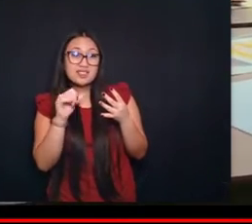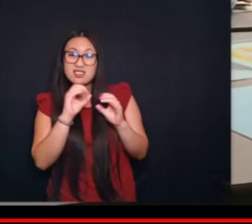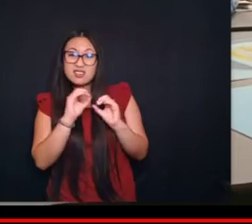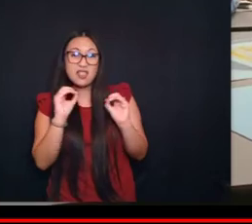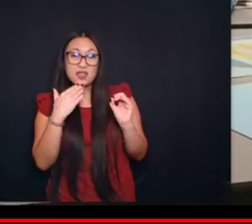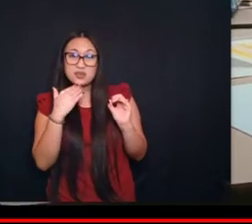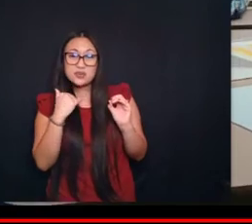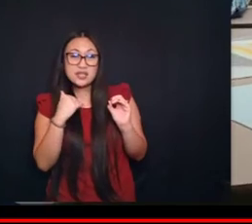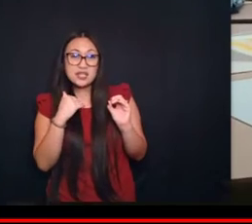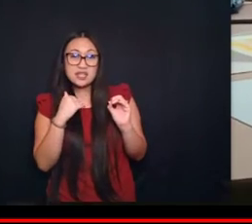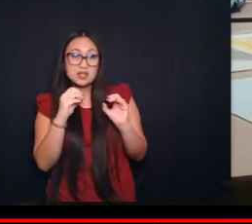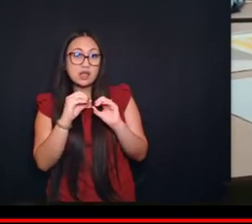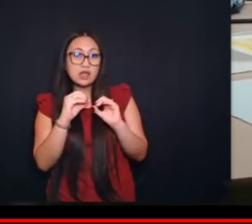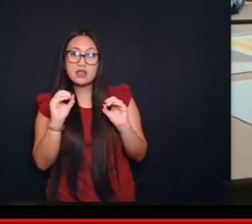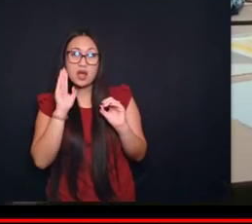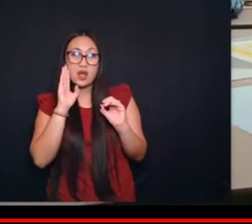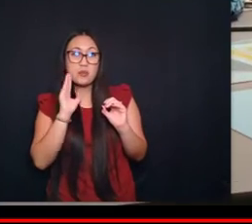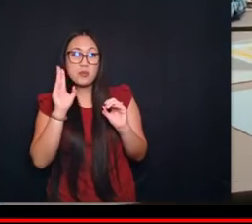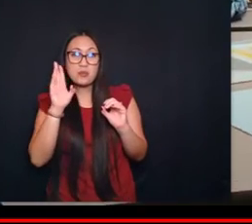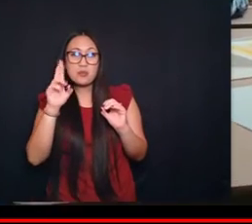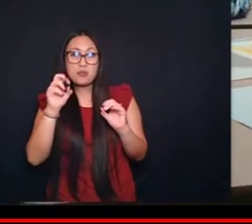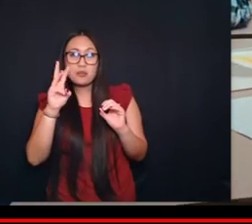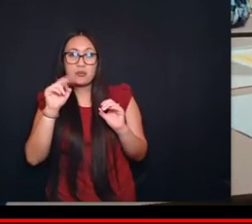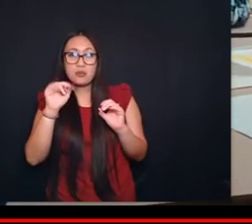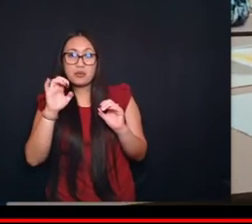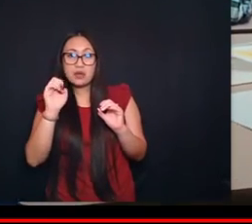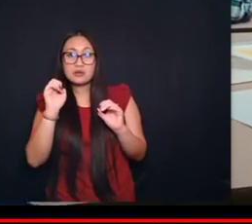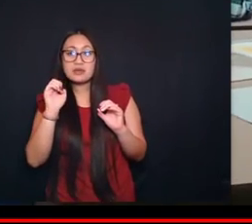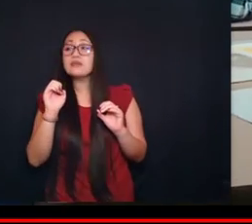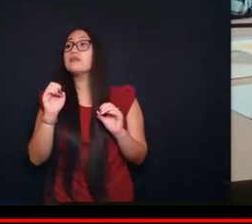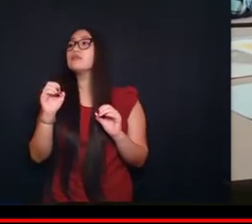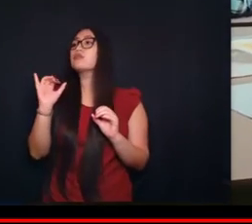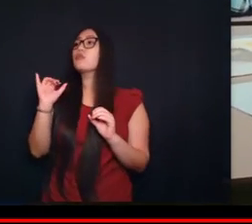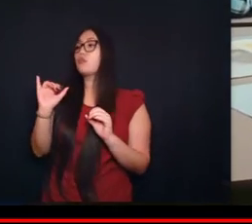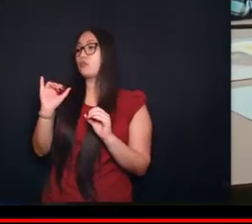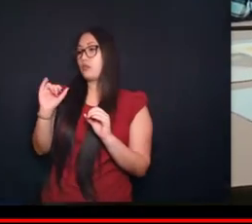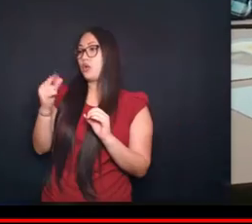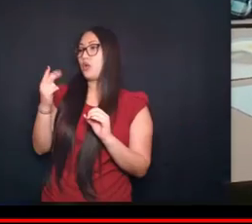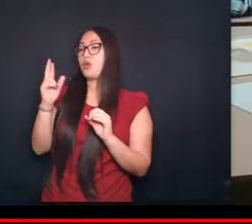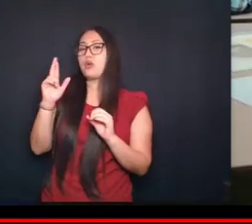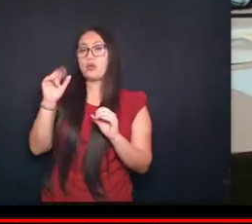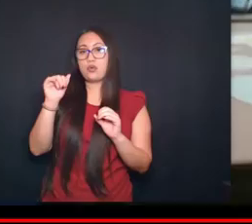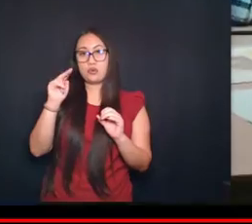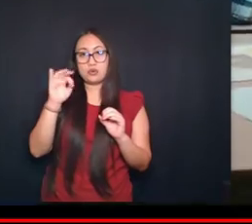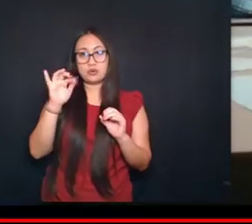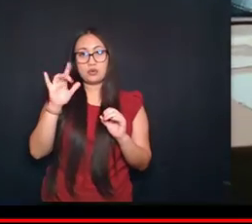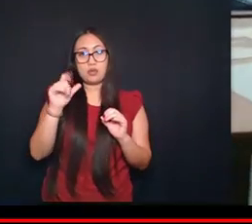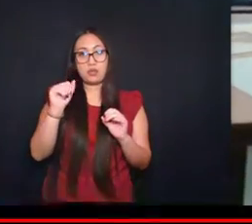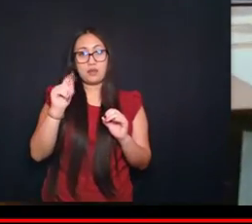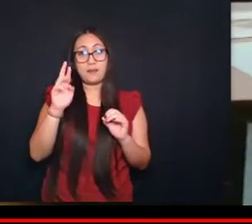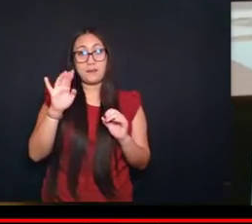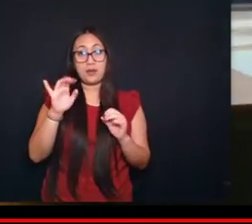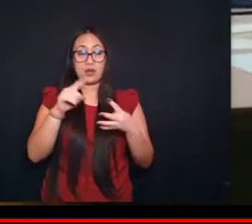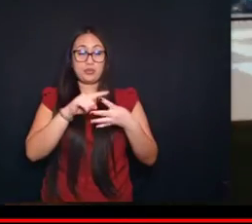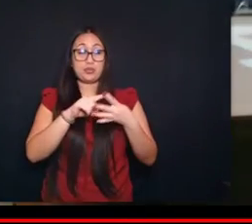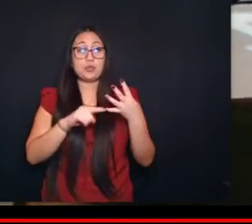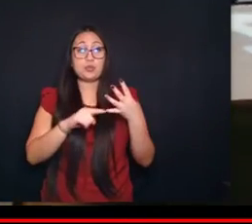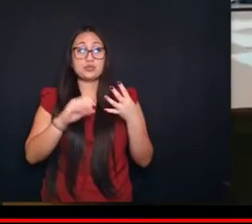sweet? Not a brownie or anything? A granola bar. Those are classifications.